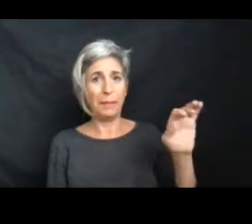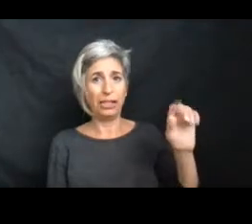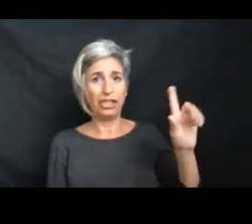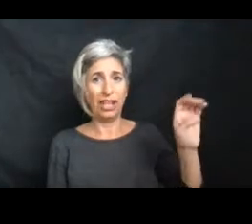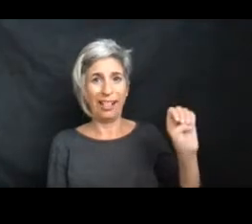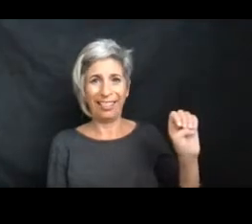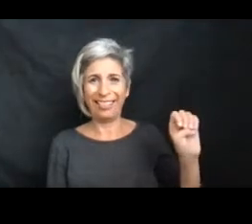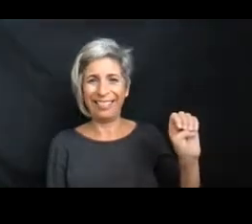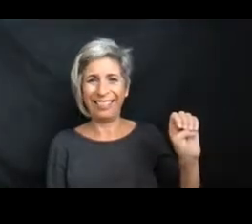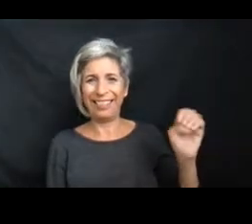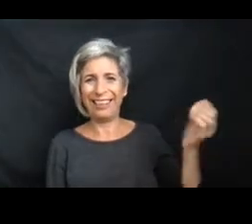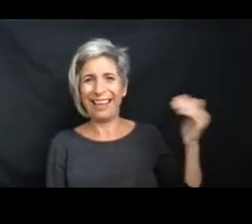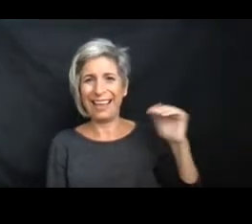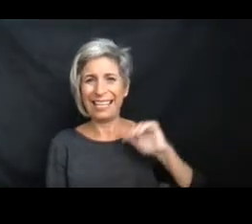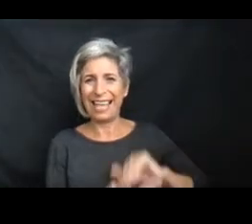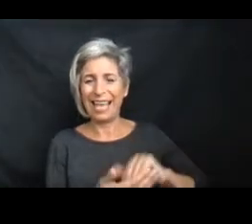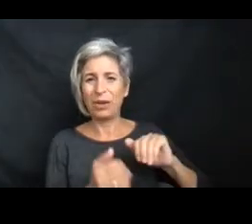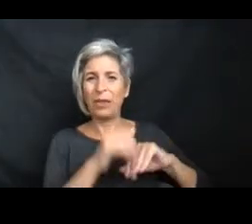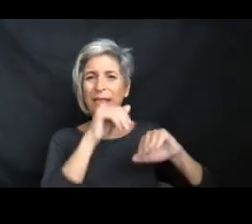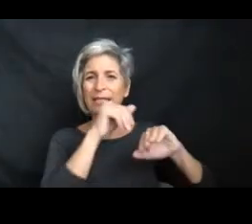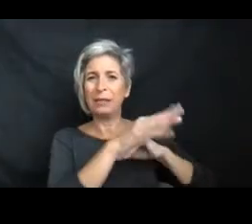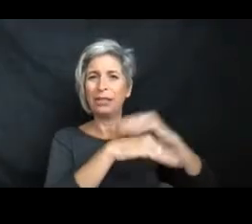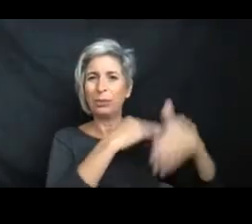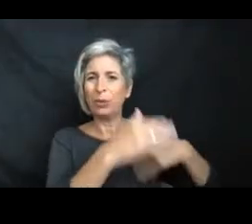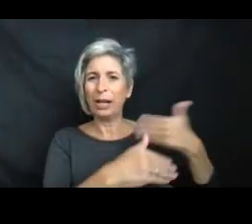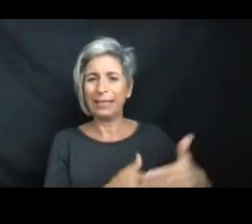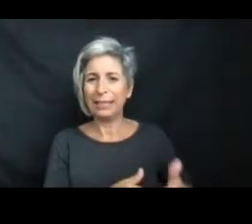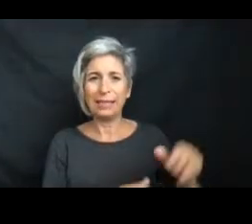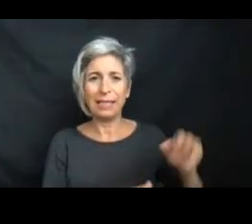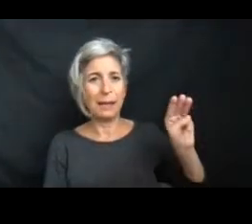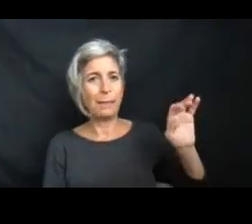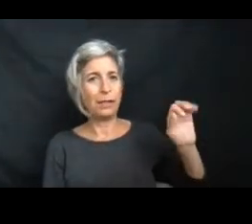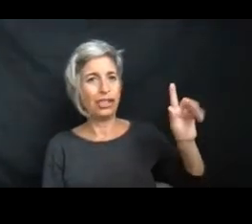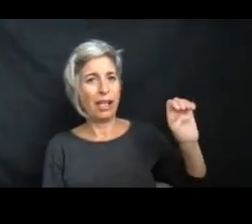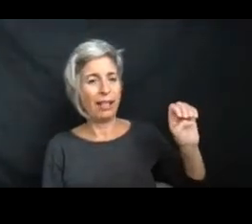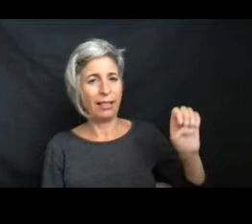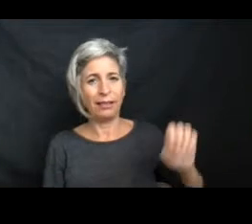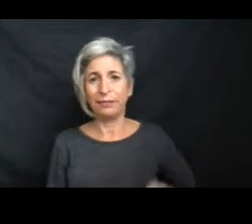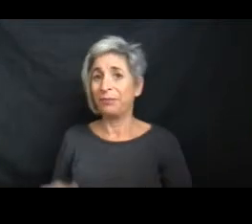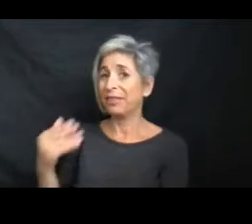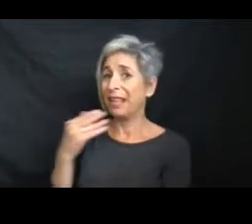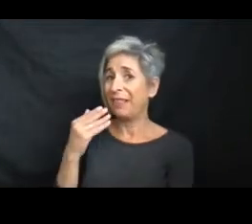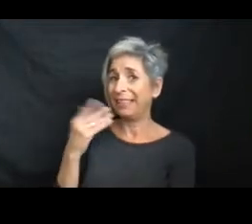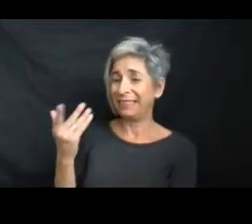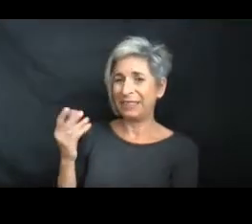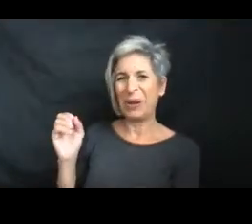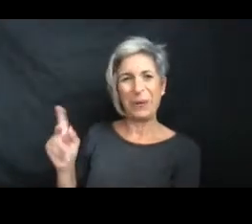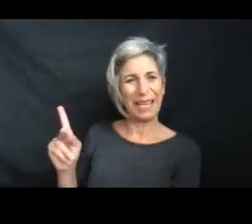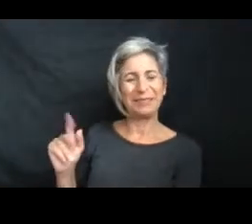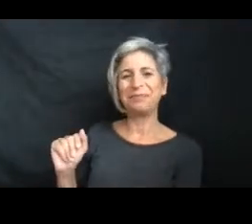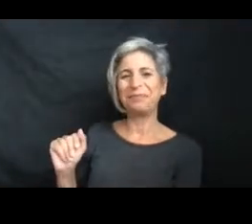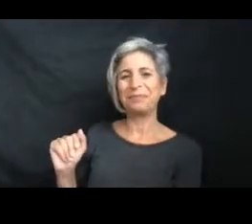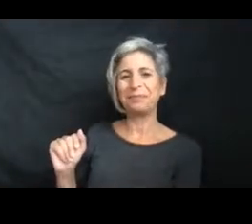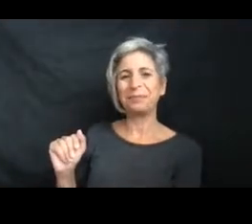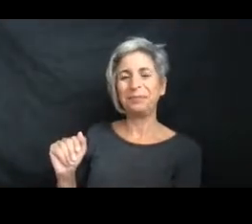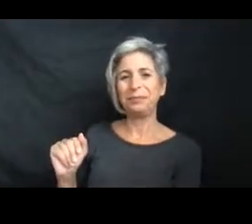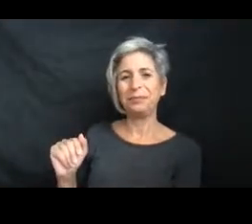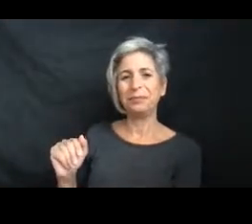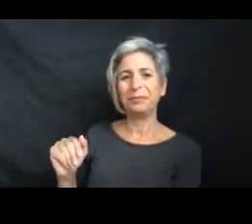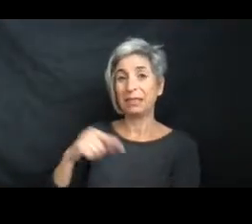the submission process here. Michelle? Thanks, Harish. Okay, so back onto this